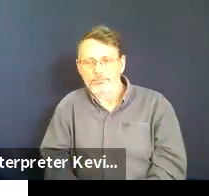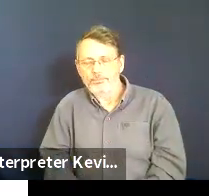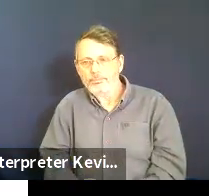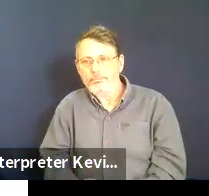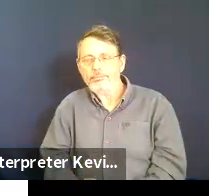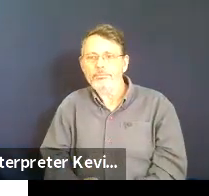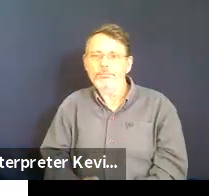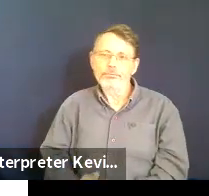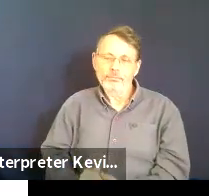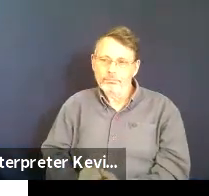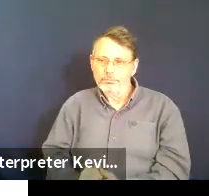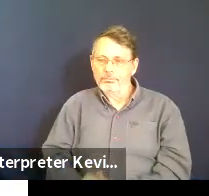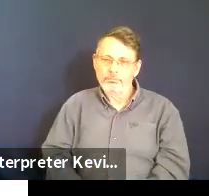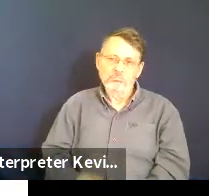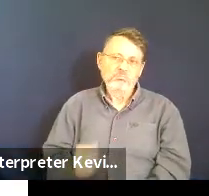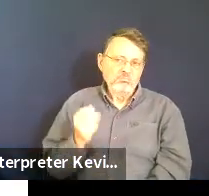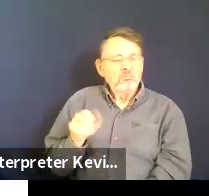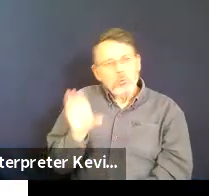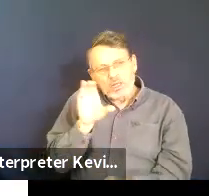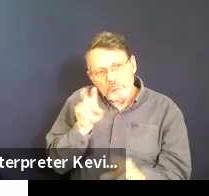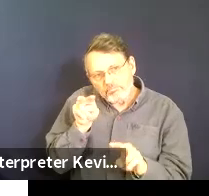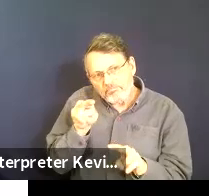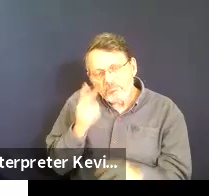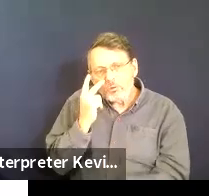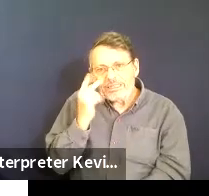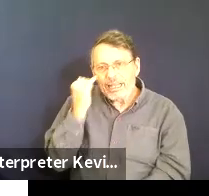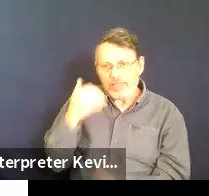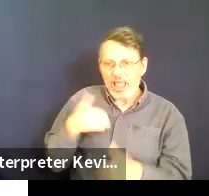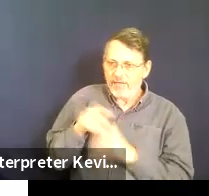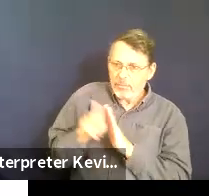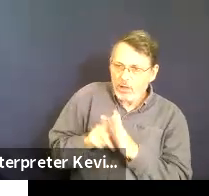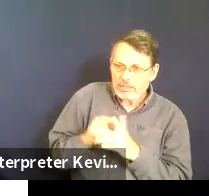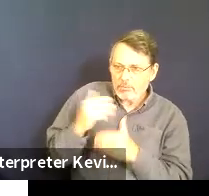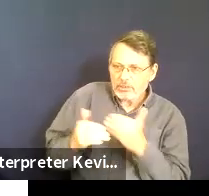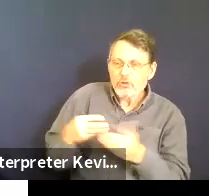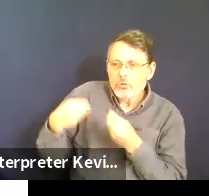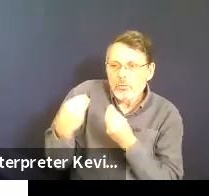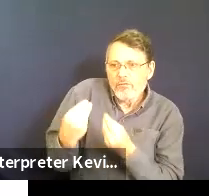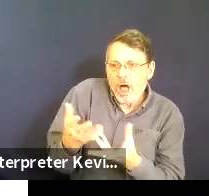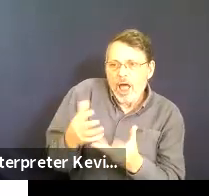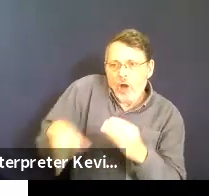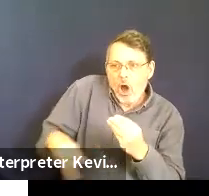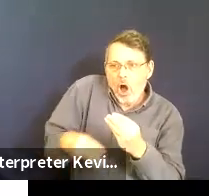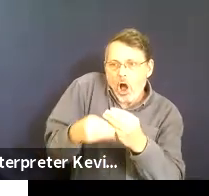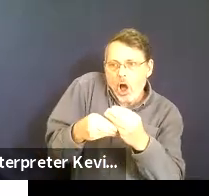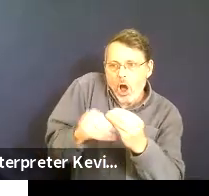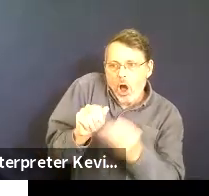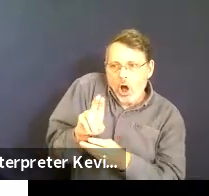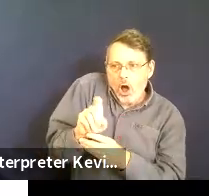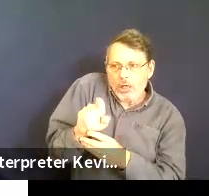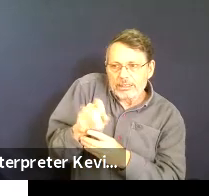We also look to see policies and procedures to provide auxiliary aids and